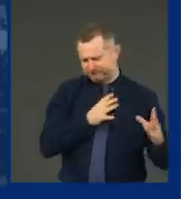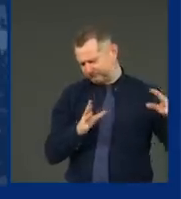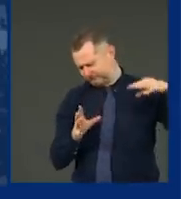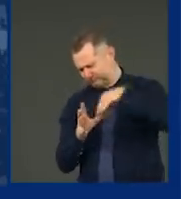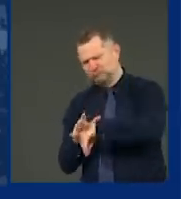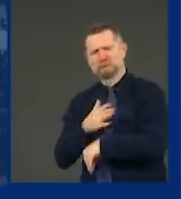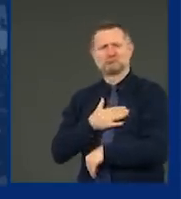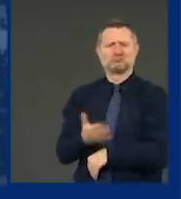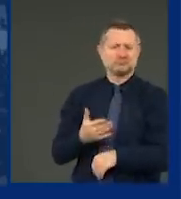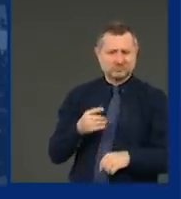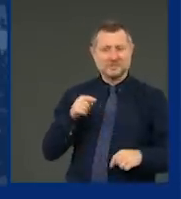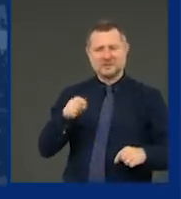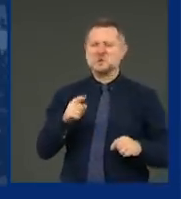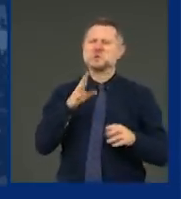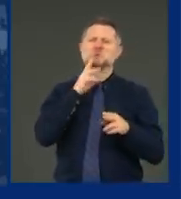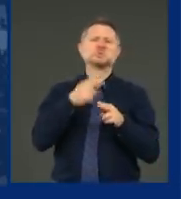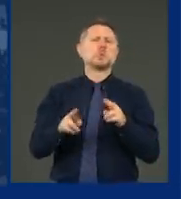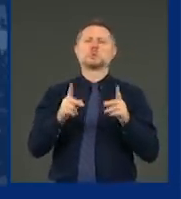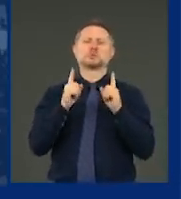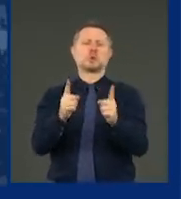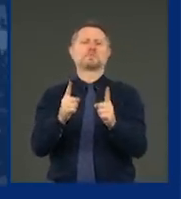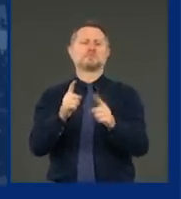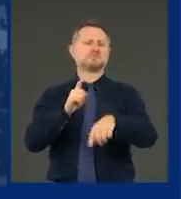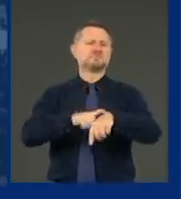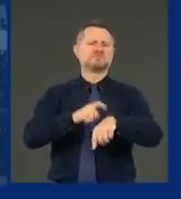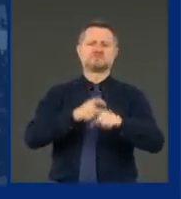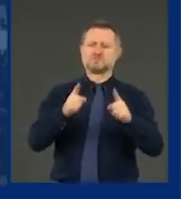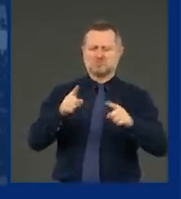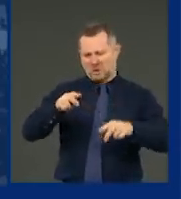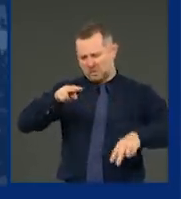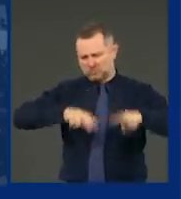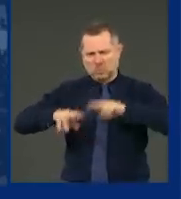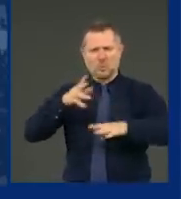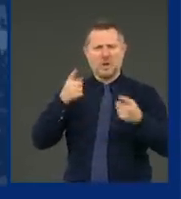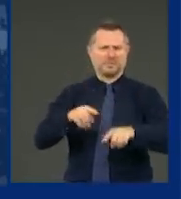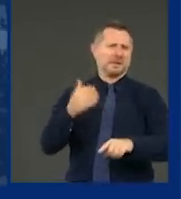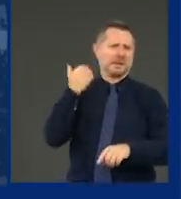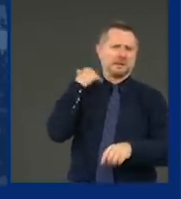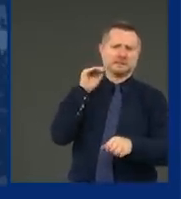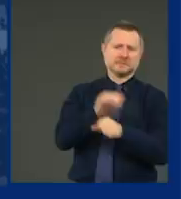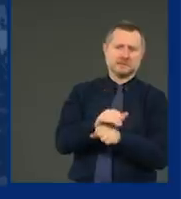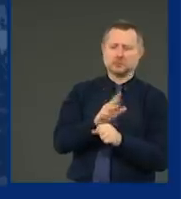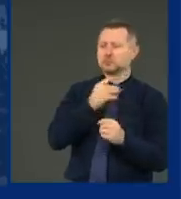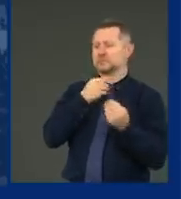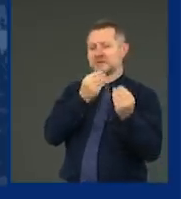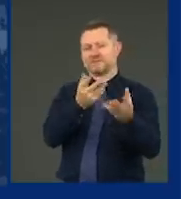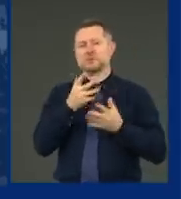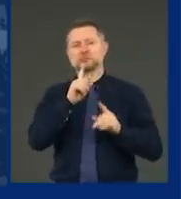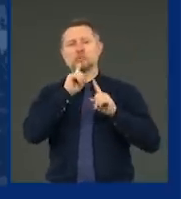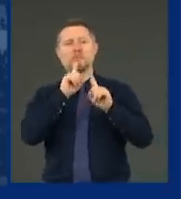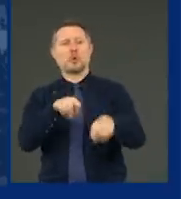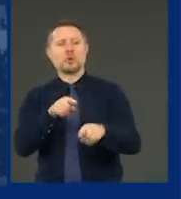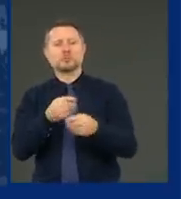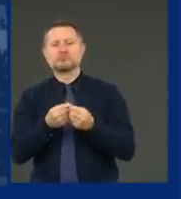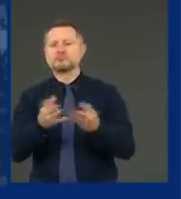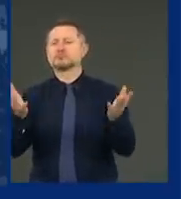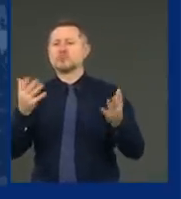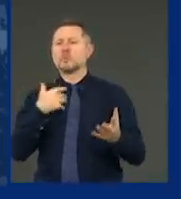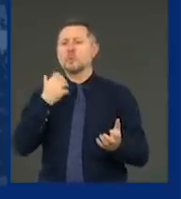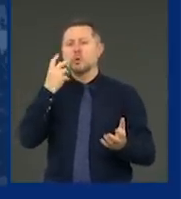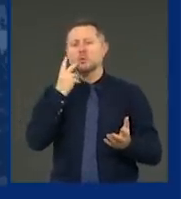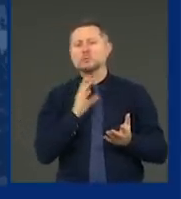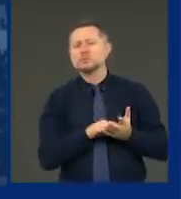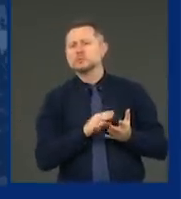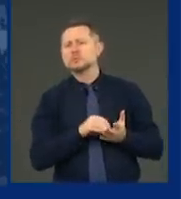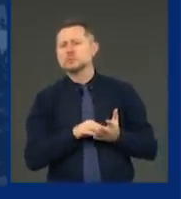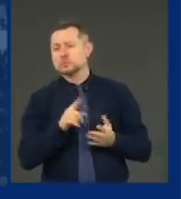a short period of time, review last night, and to do a report to the public, and let's see what we can learn, what was done